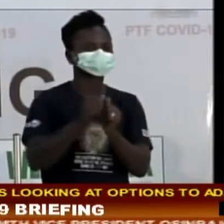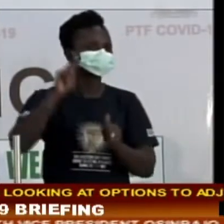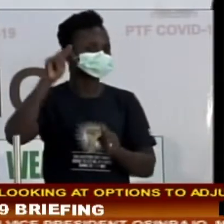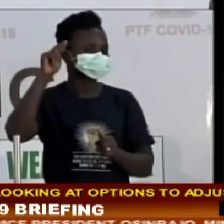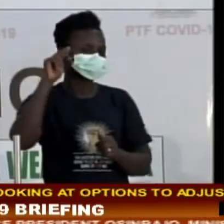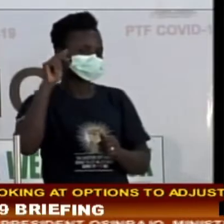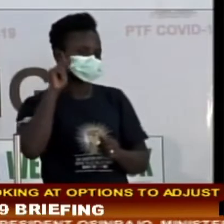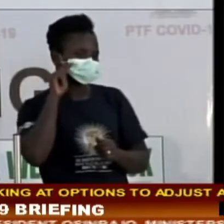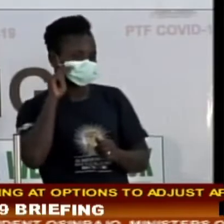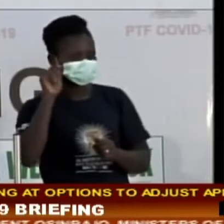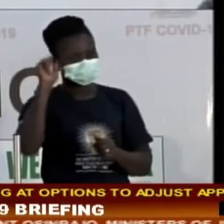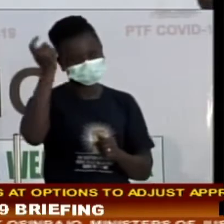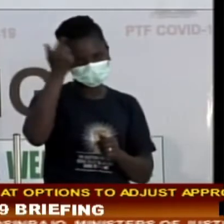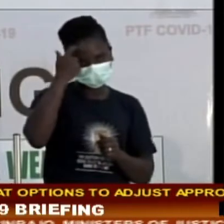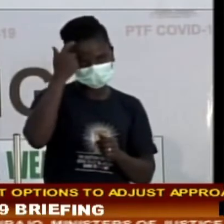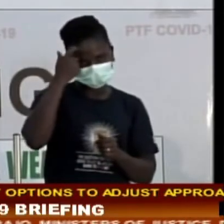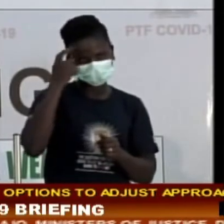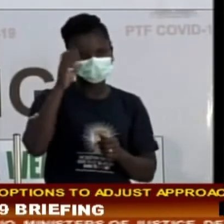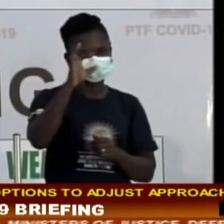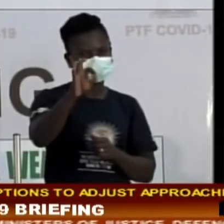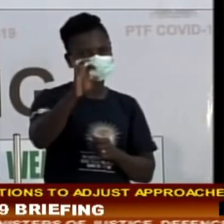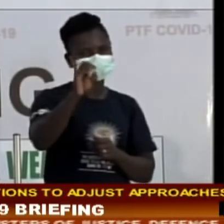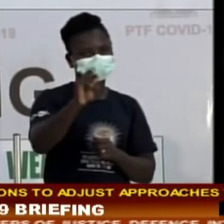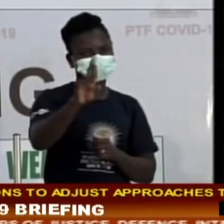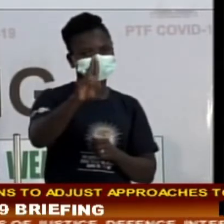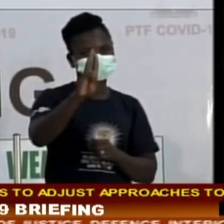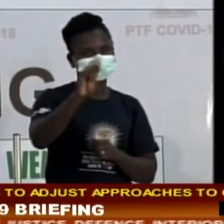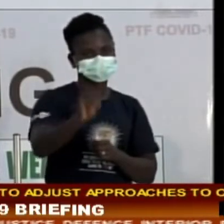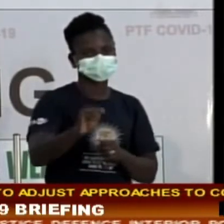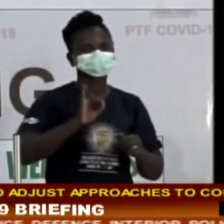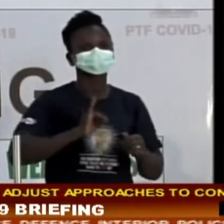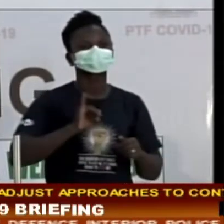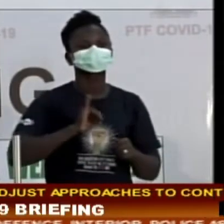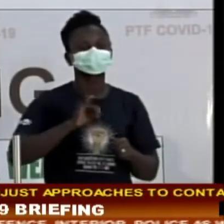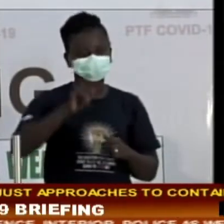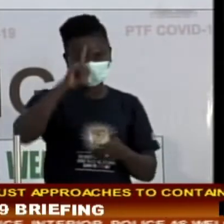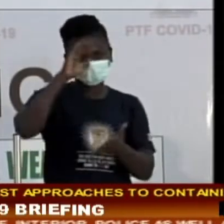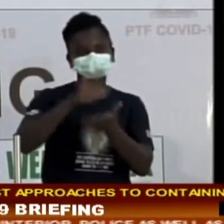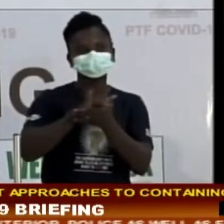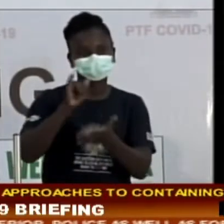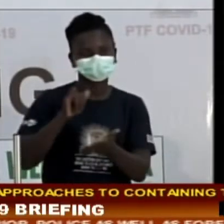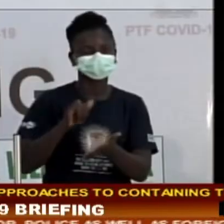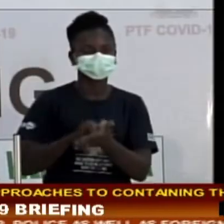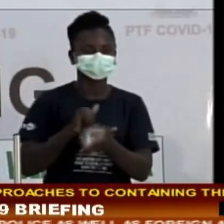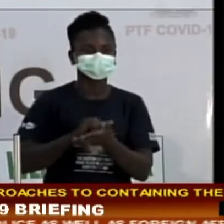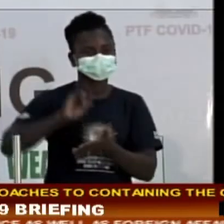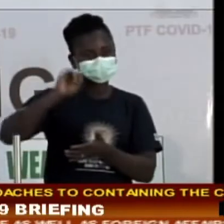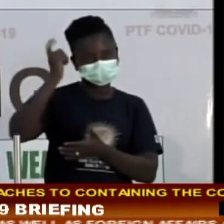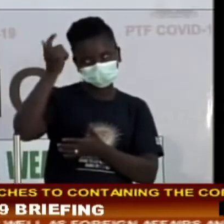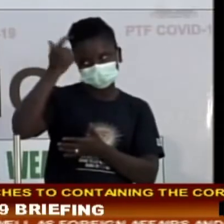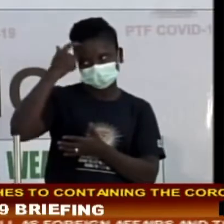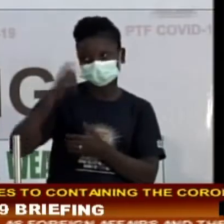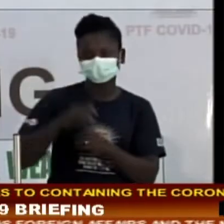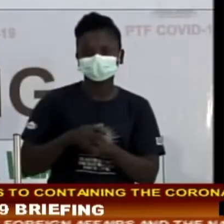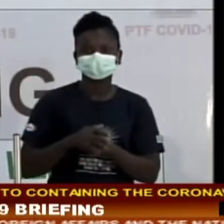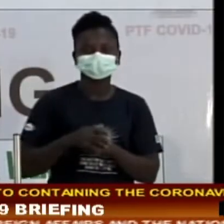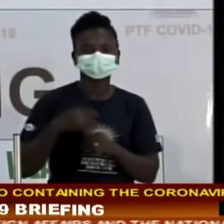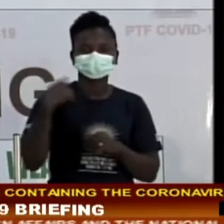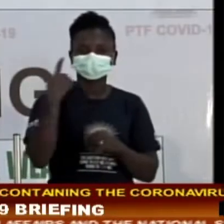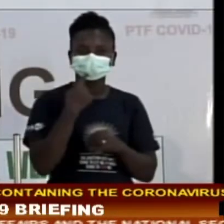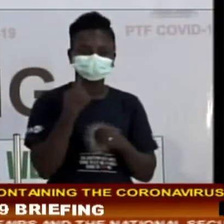for uh we believe that uh the governors won't do anything that we put in